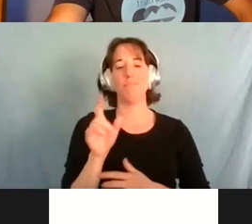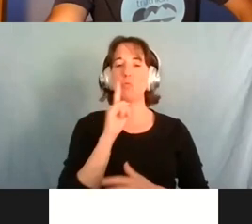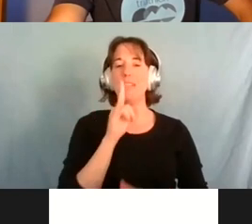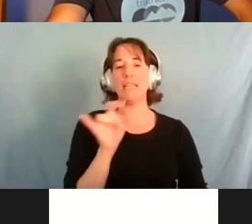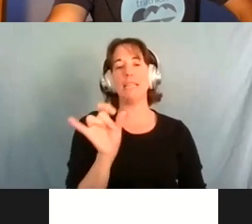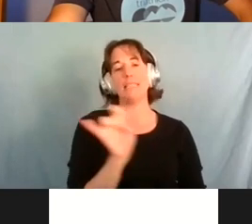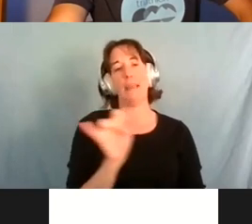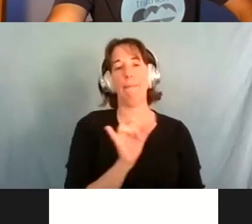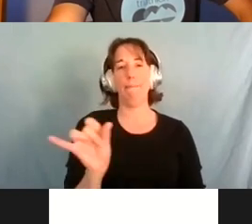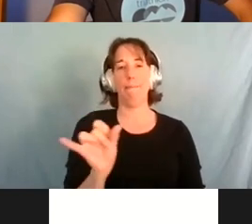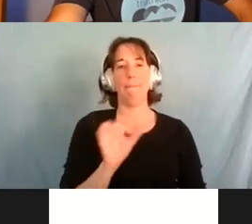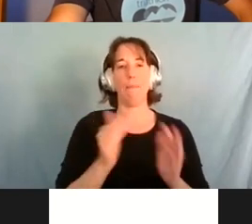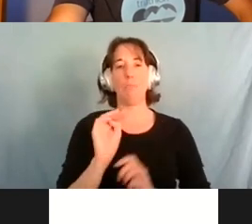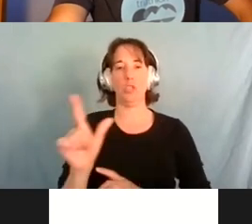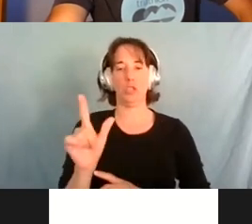so far?